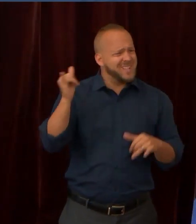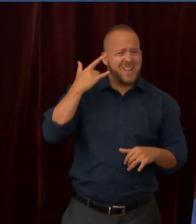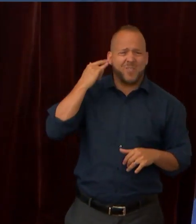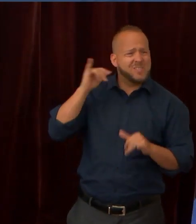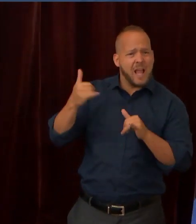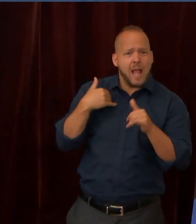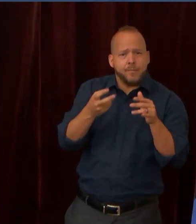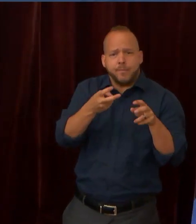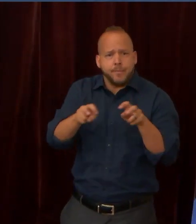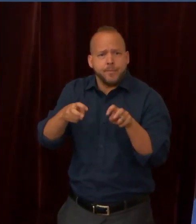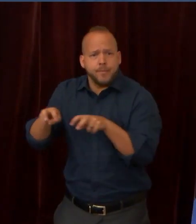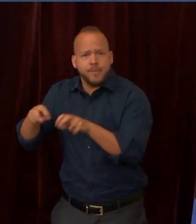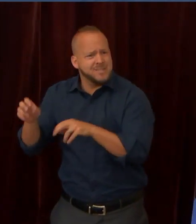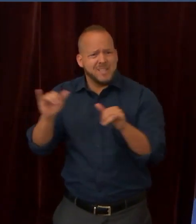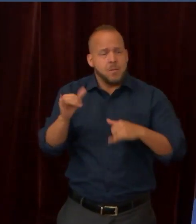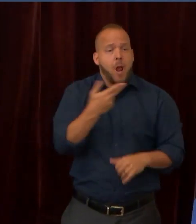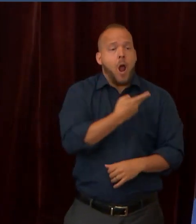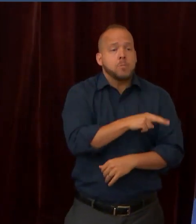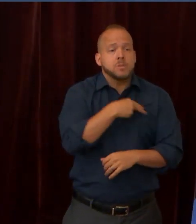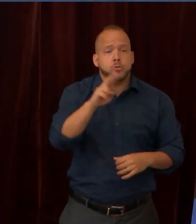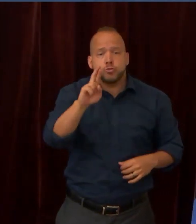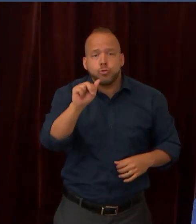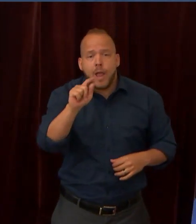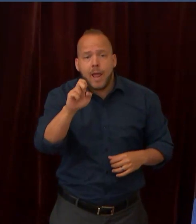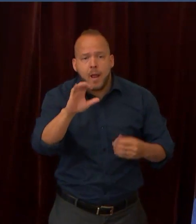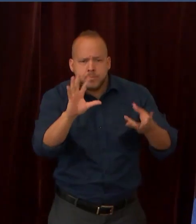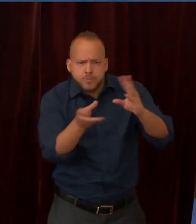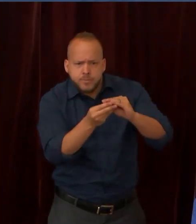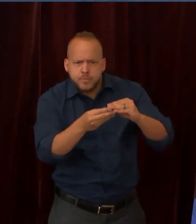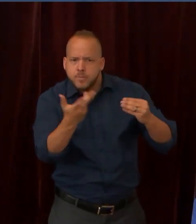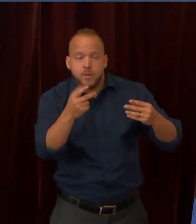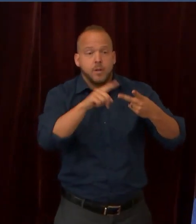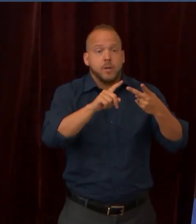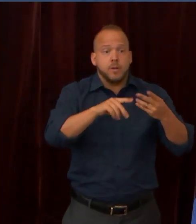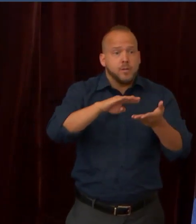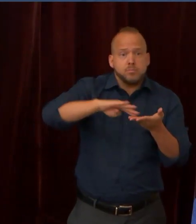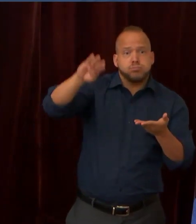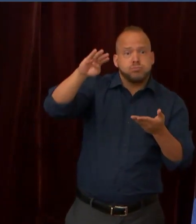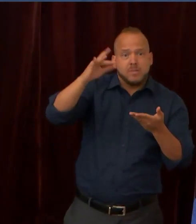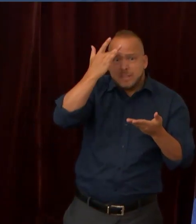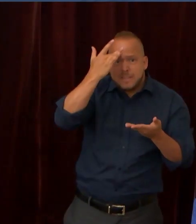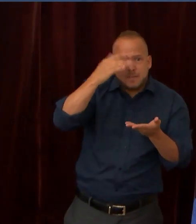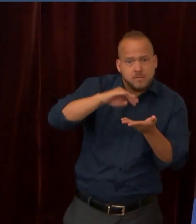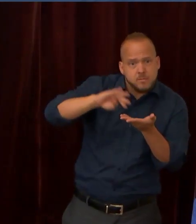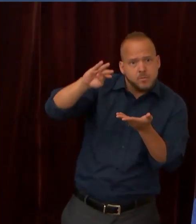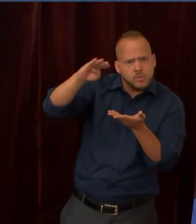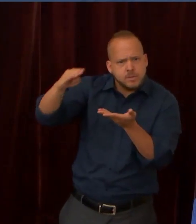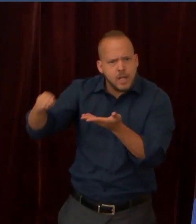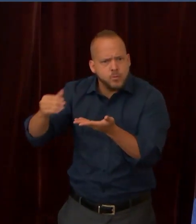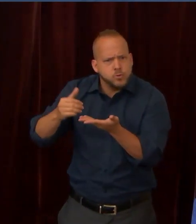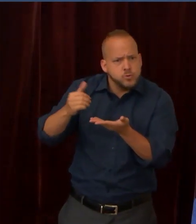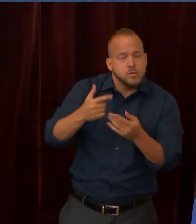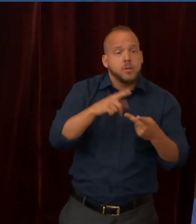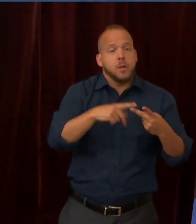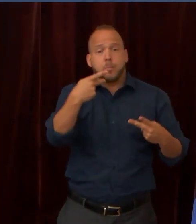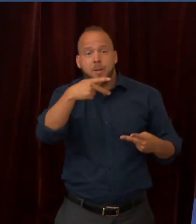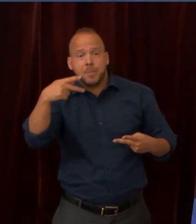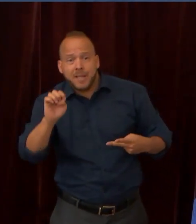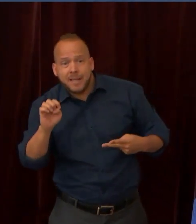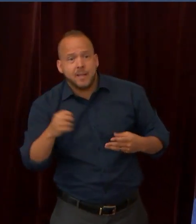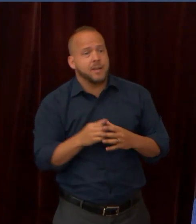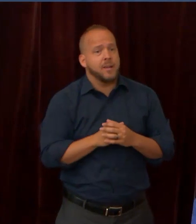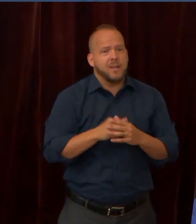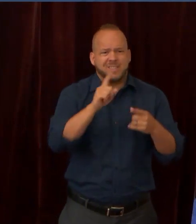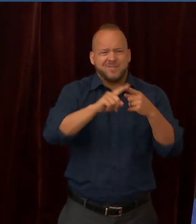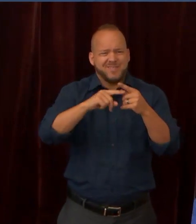capacity, the testing capacity, the PPE capacity, all of those are looked at in the application. It's the same thing with a